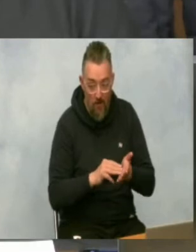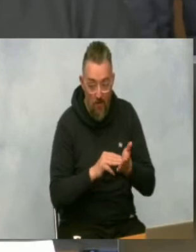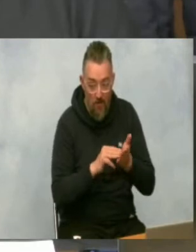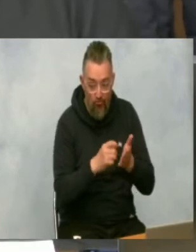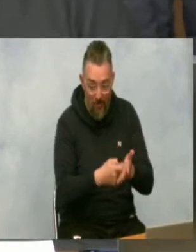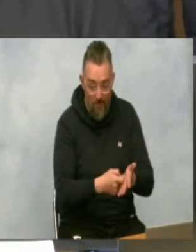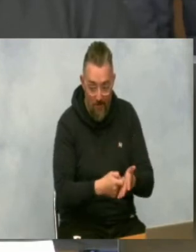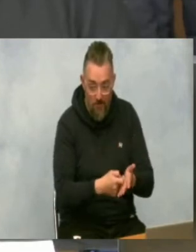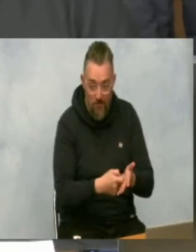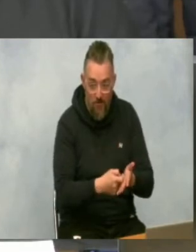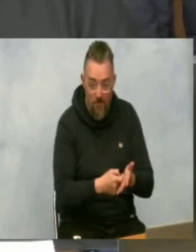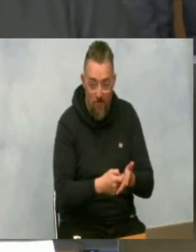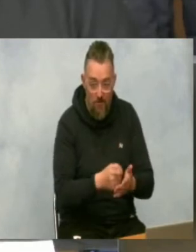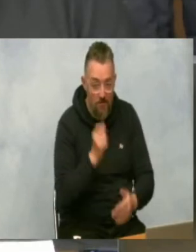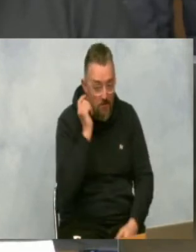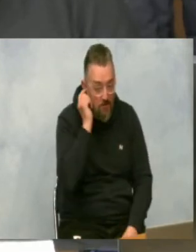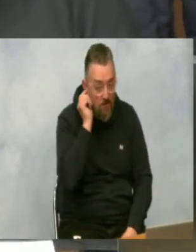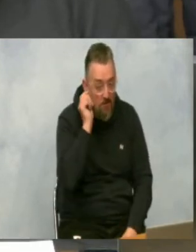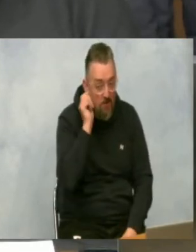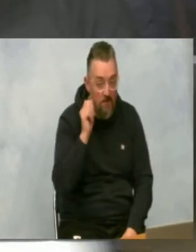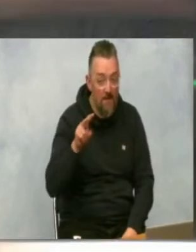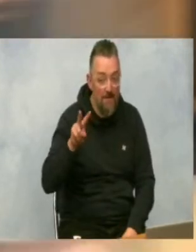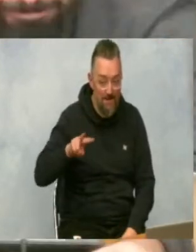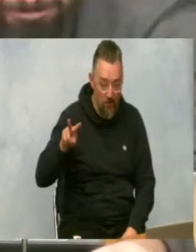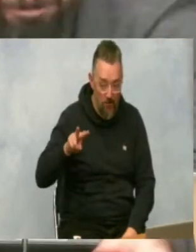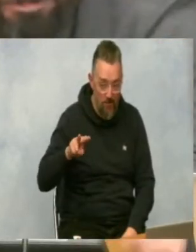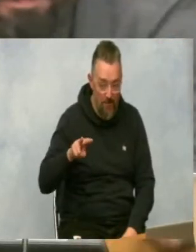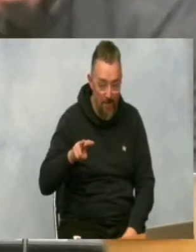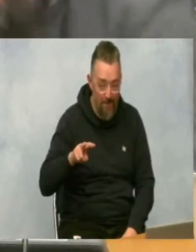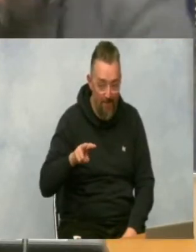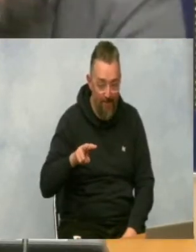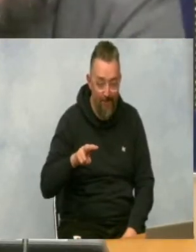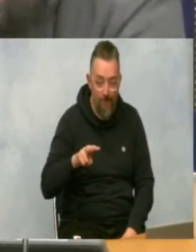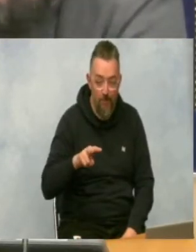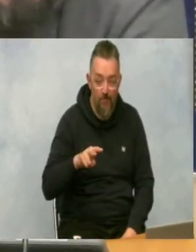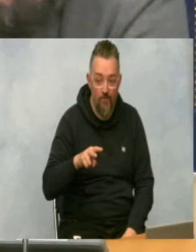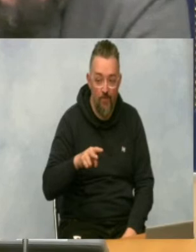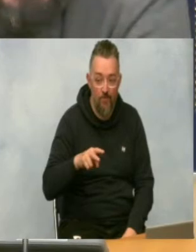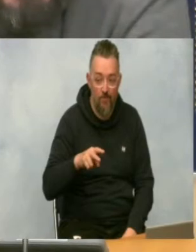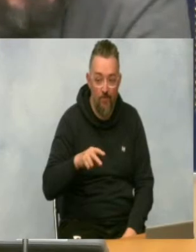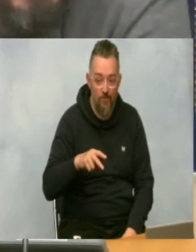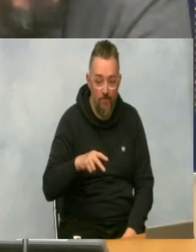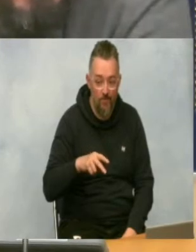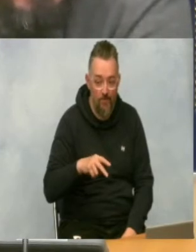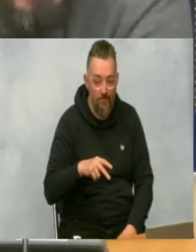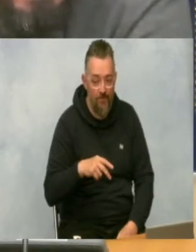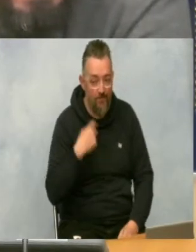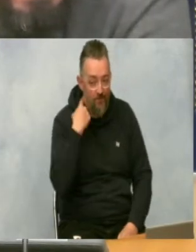recommendation. I'll second that. And Andrea Cowan.